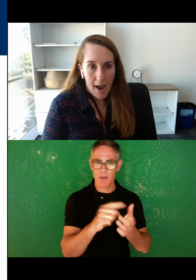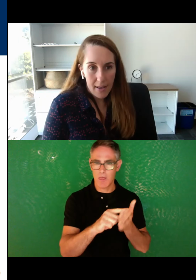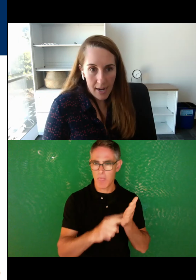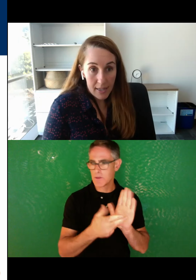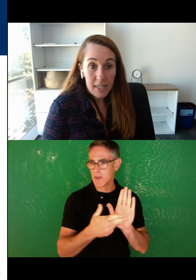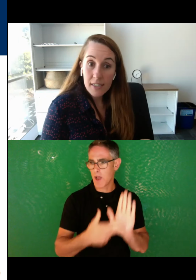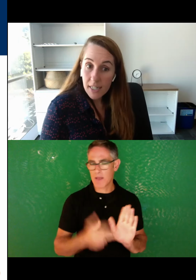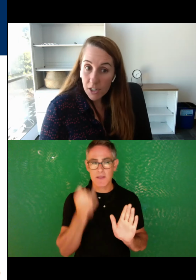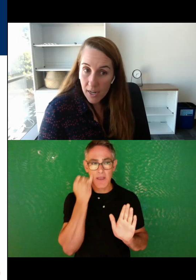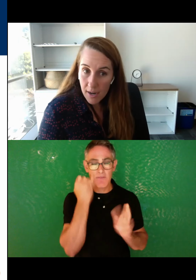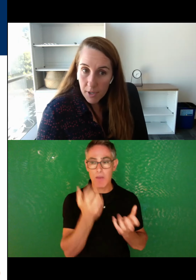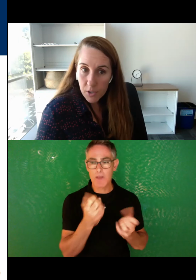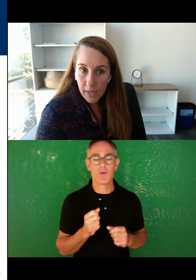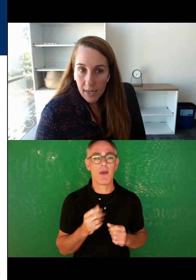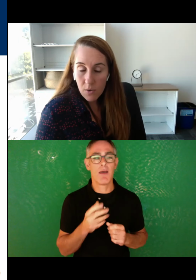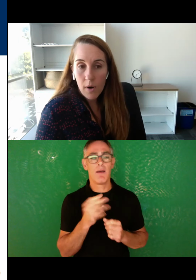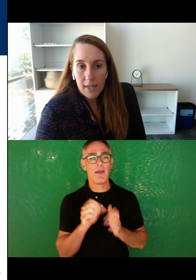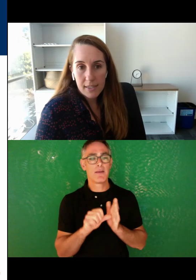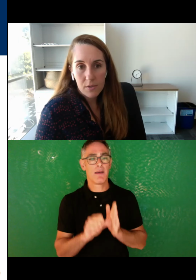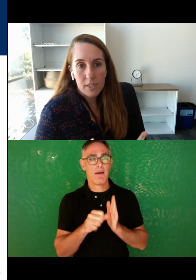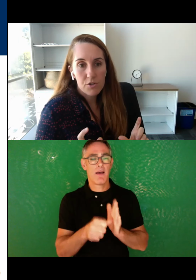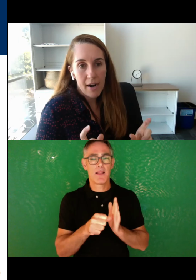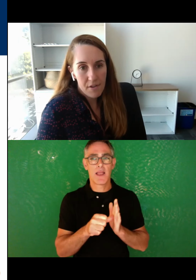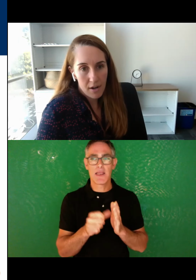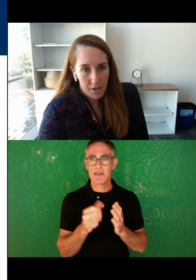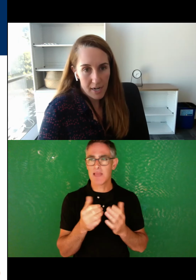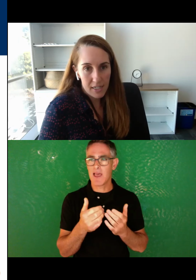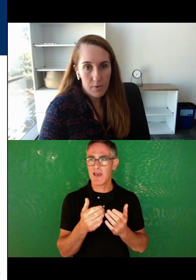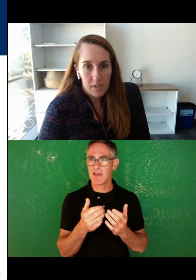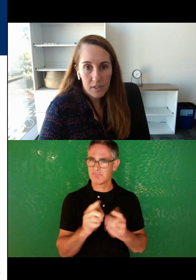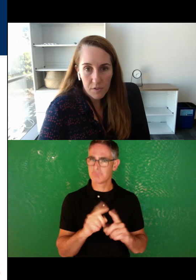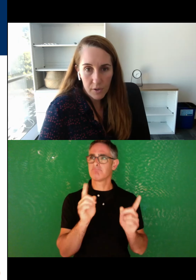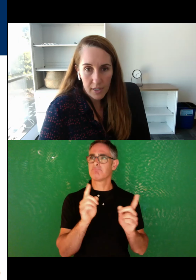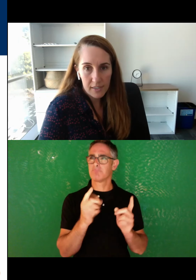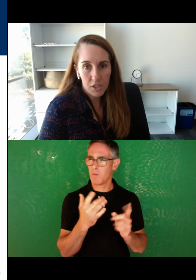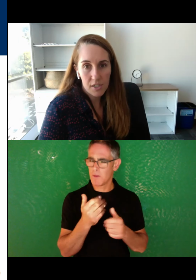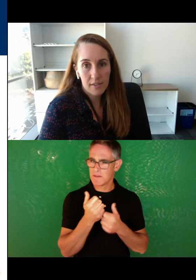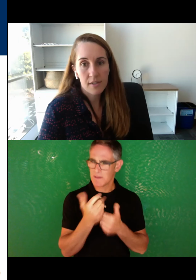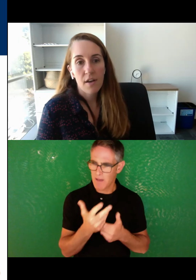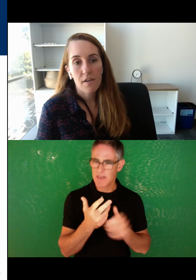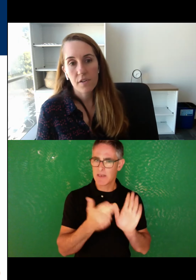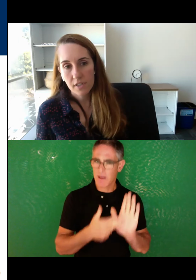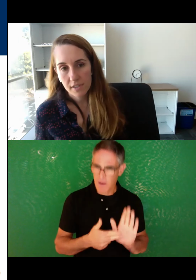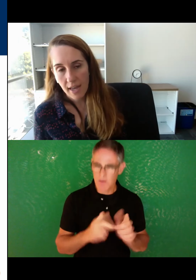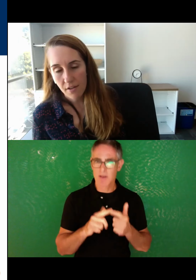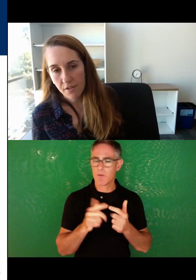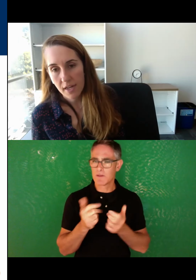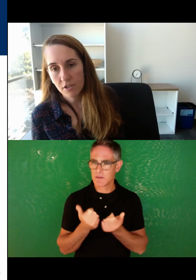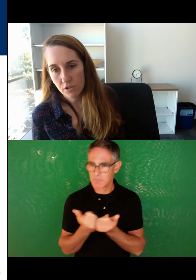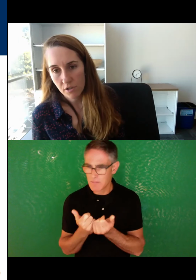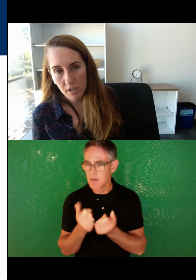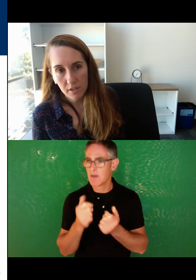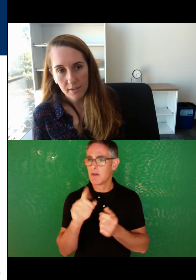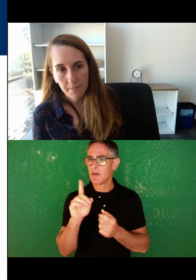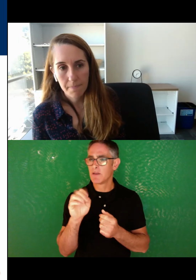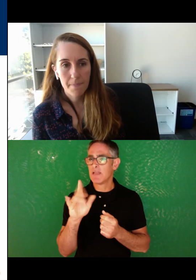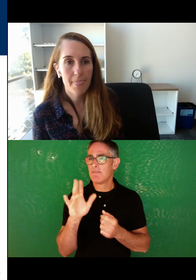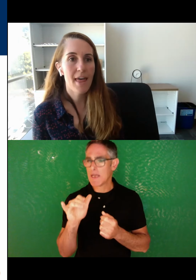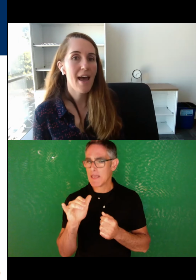And highlighting the distinction between what's driving contracting with delivery organizations versus health